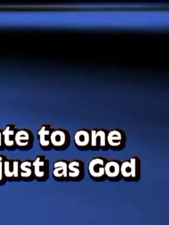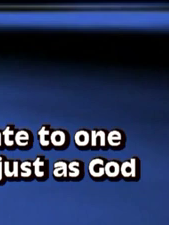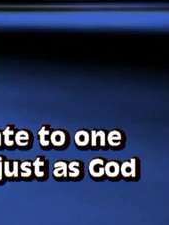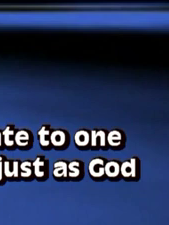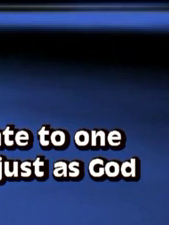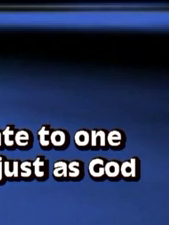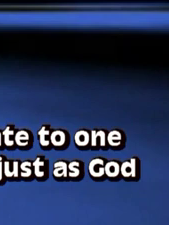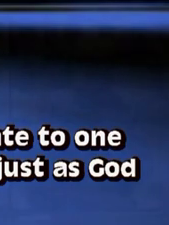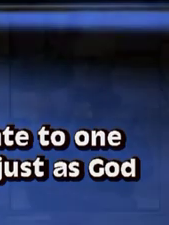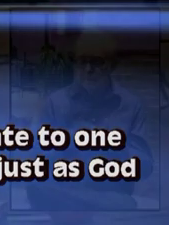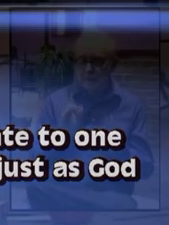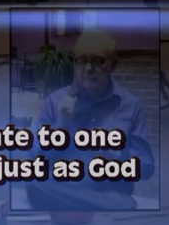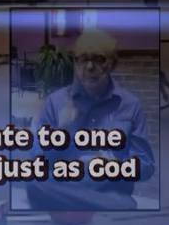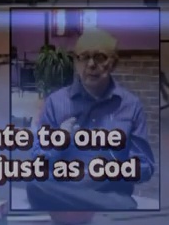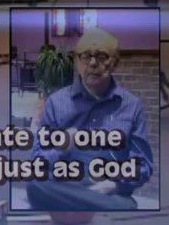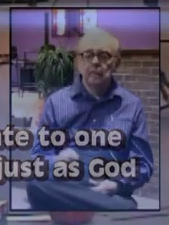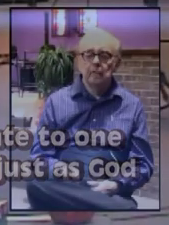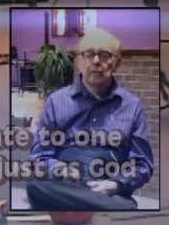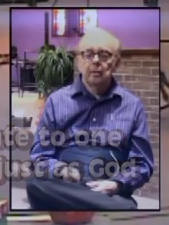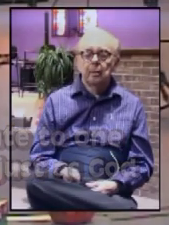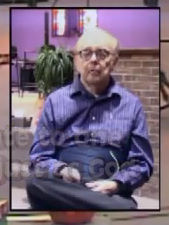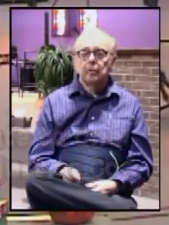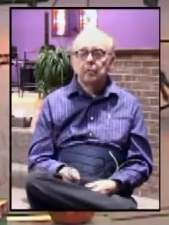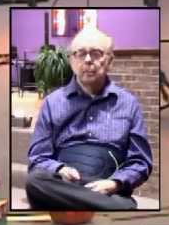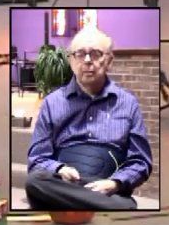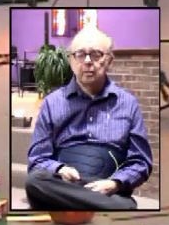Not just forgave you